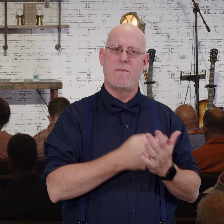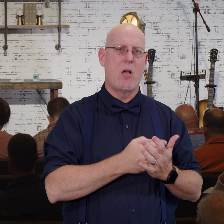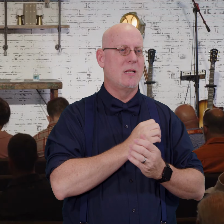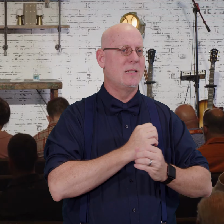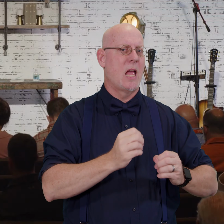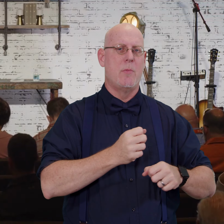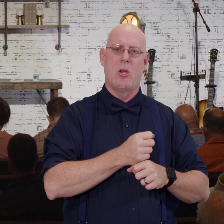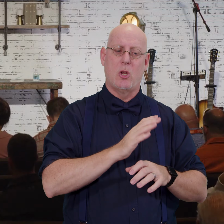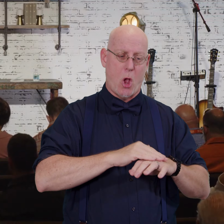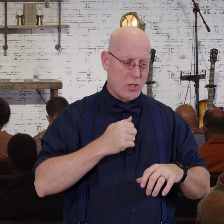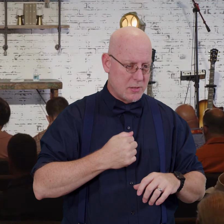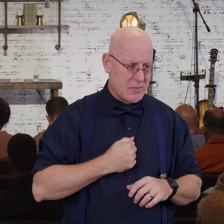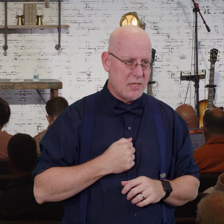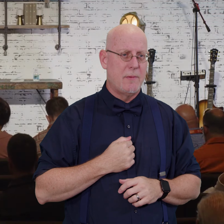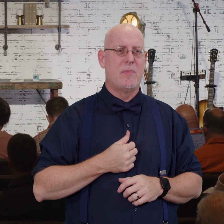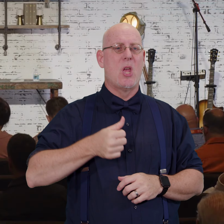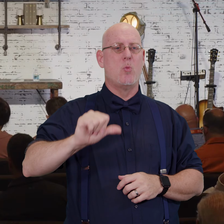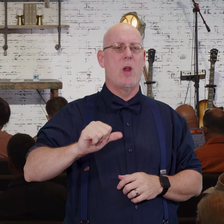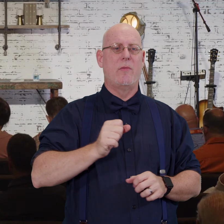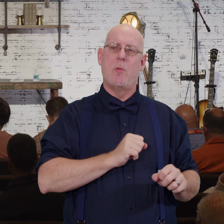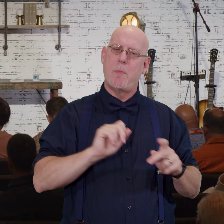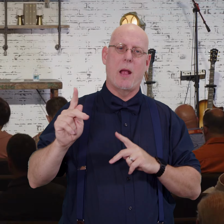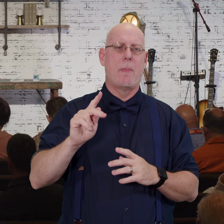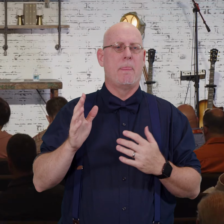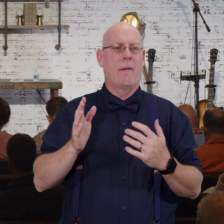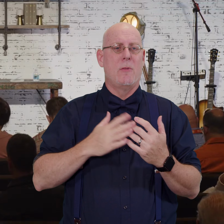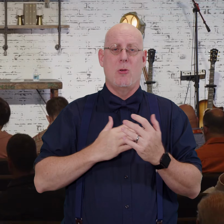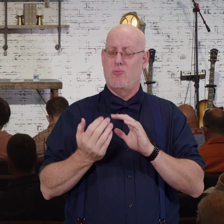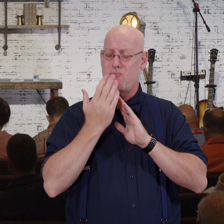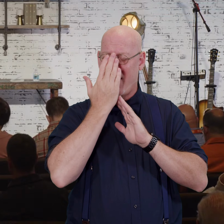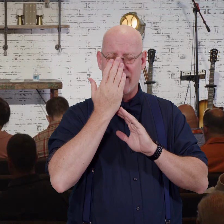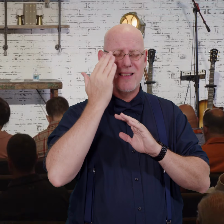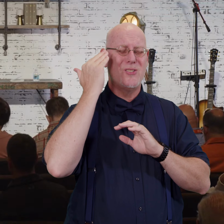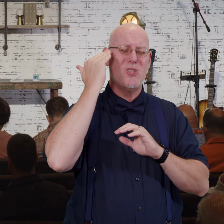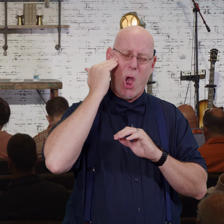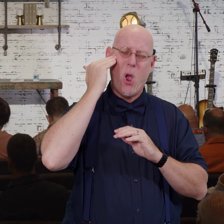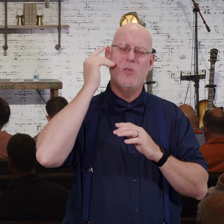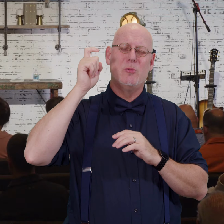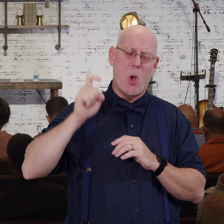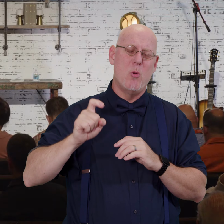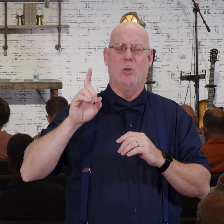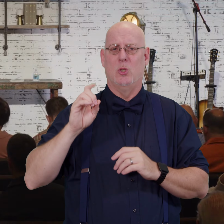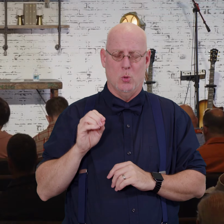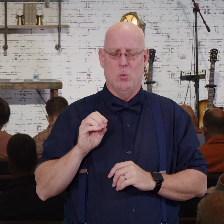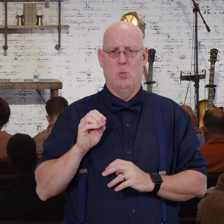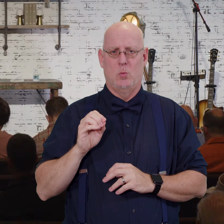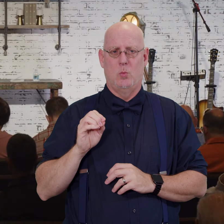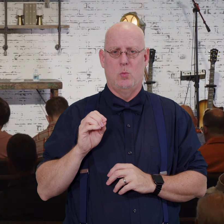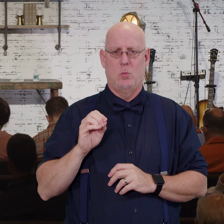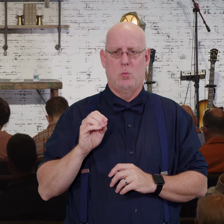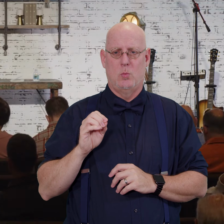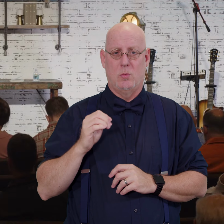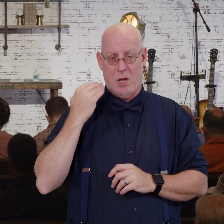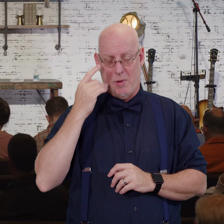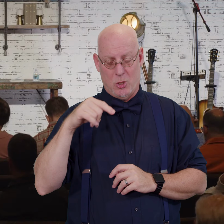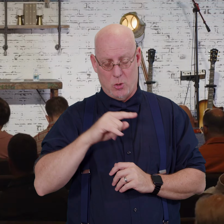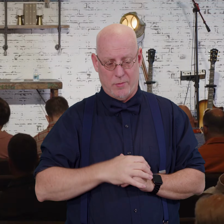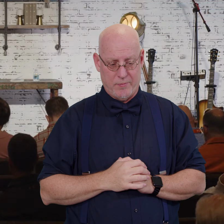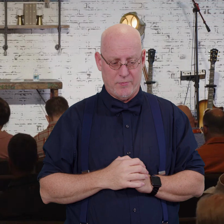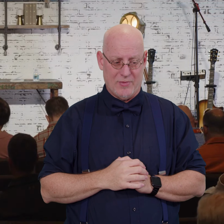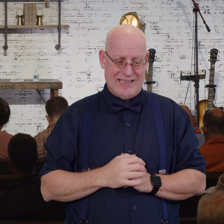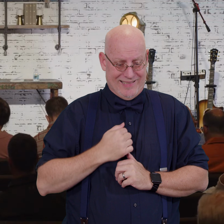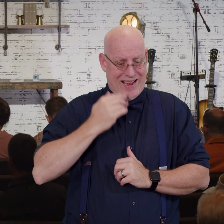none of them calls upon me. They refuse to turn back, though it's right in front of their face. They know what to do. I don't know about you guys,